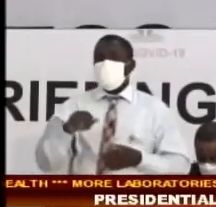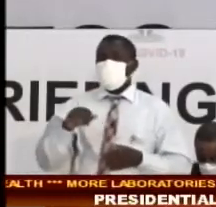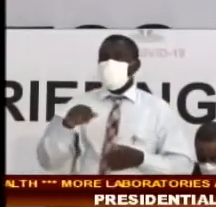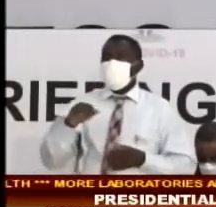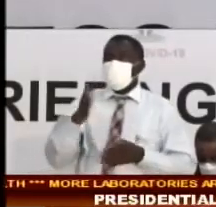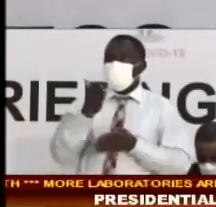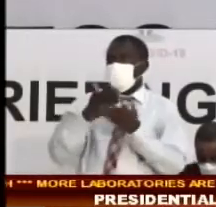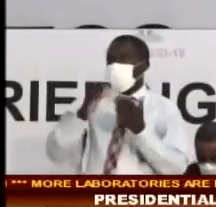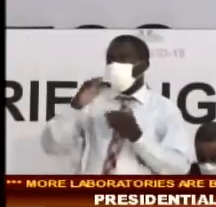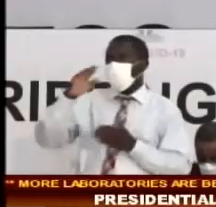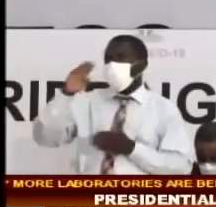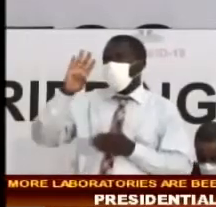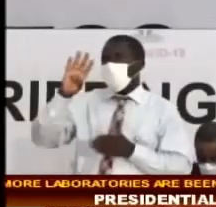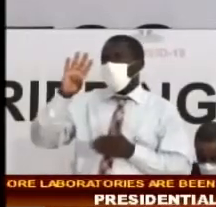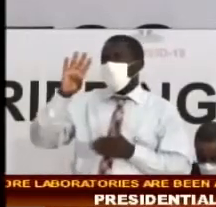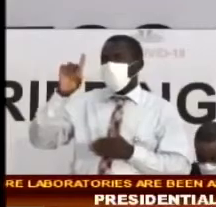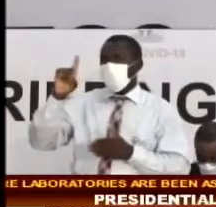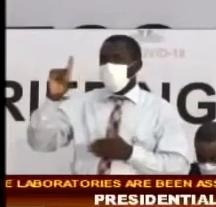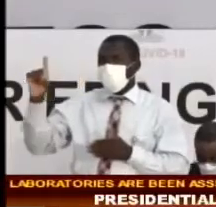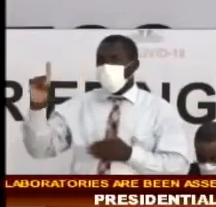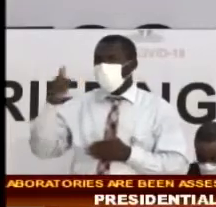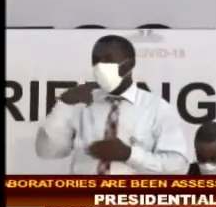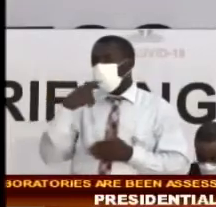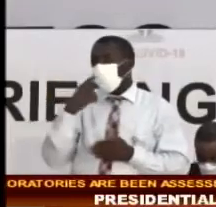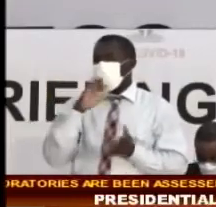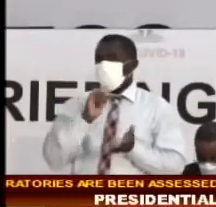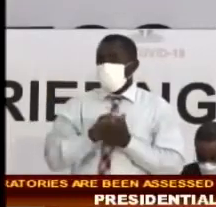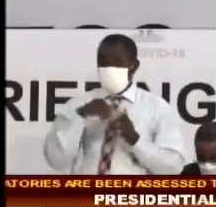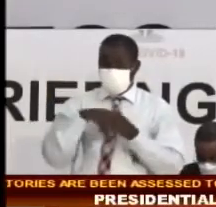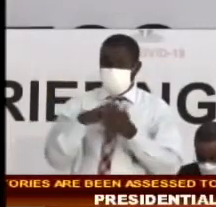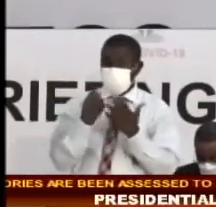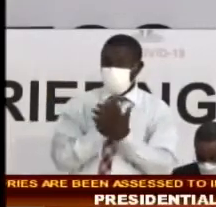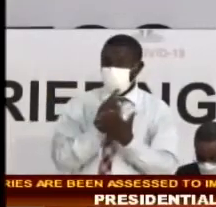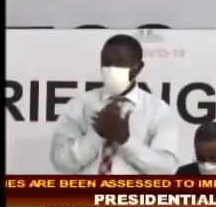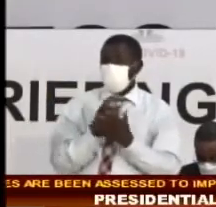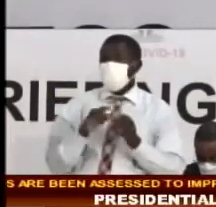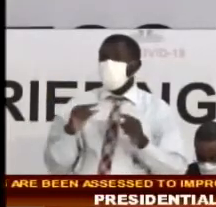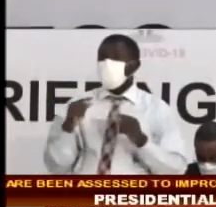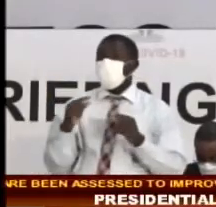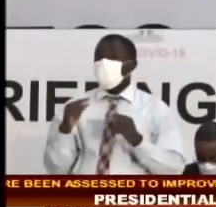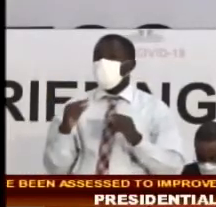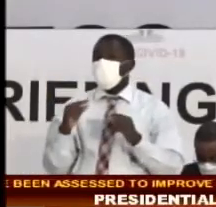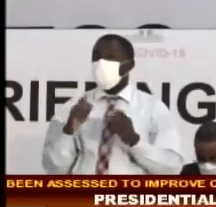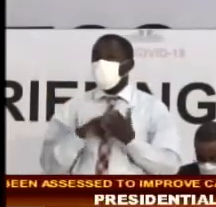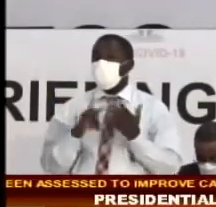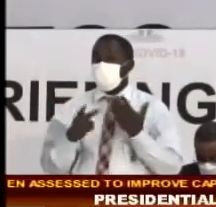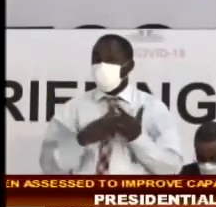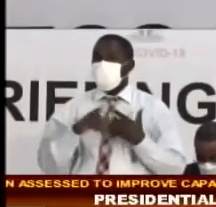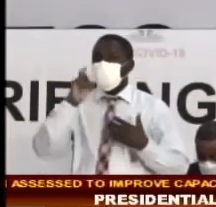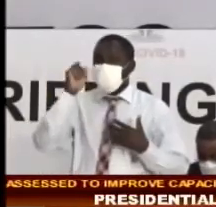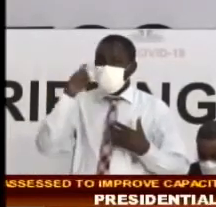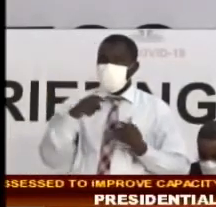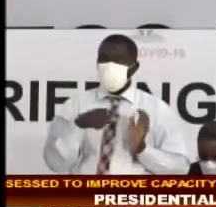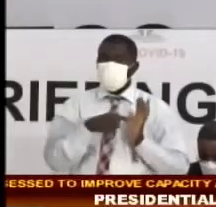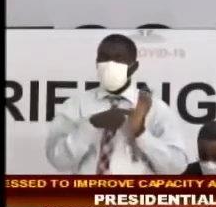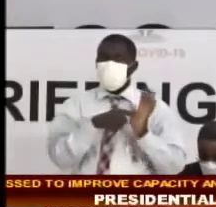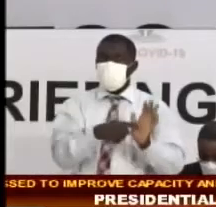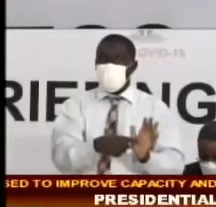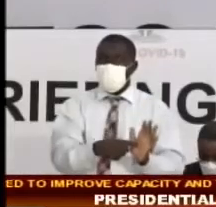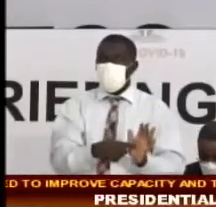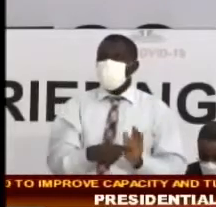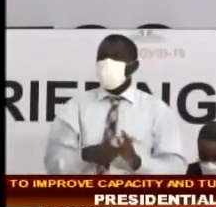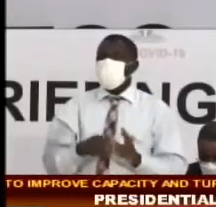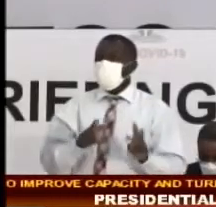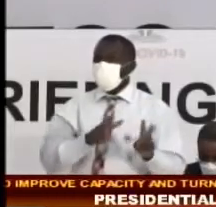411, which says panelists in quote in a discussion program must reflect various